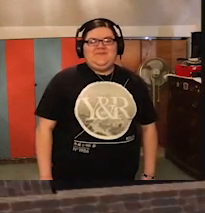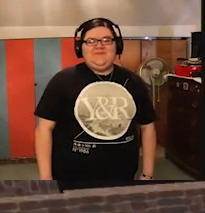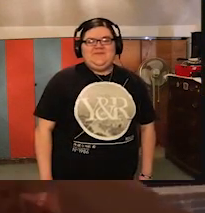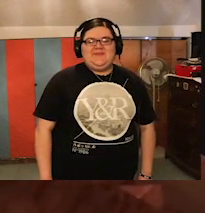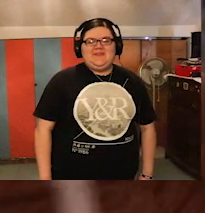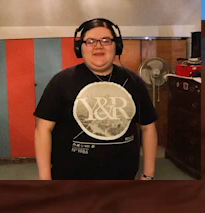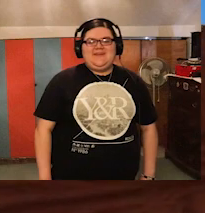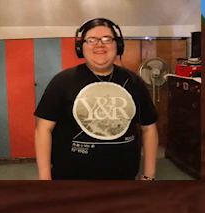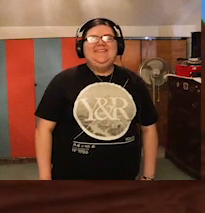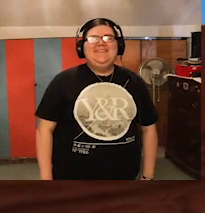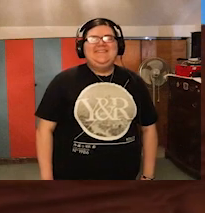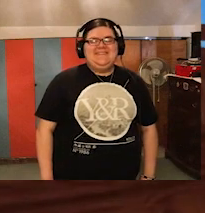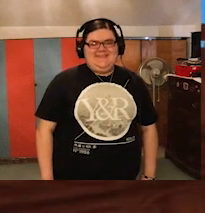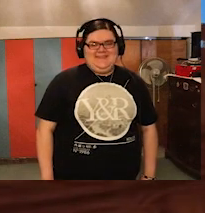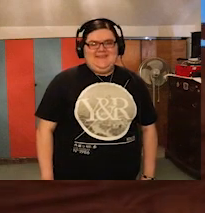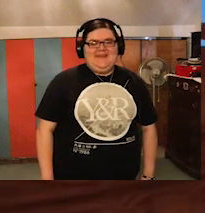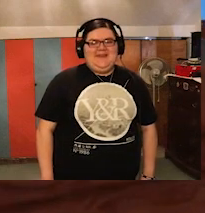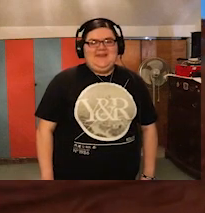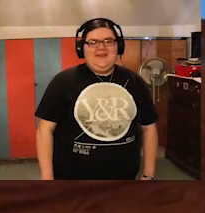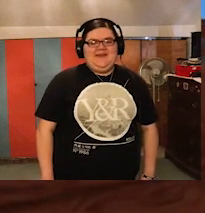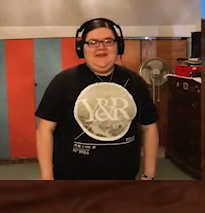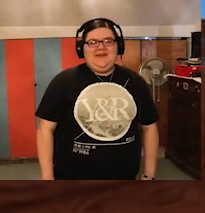I guess you could bounce off of the thing perfectly.